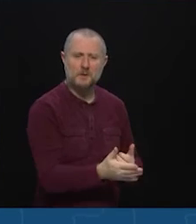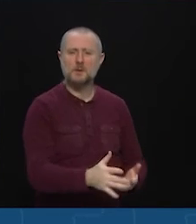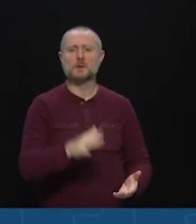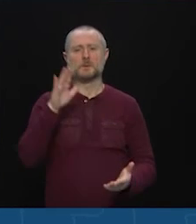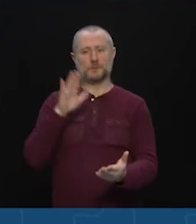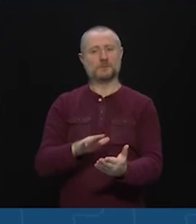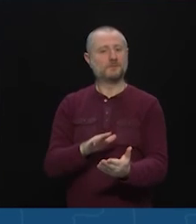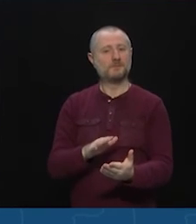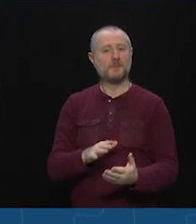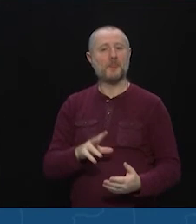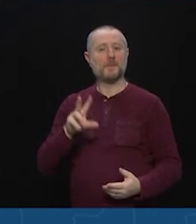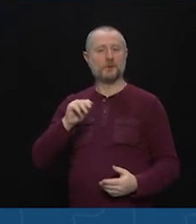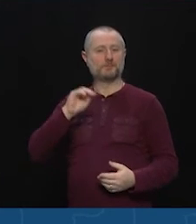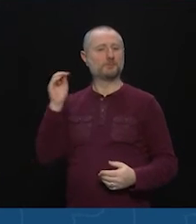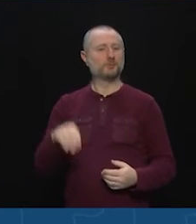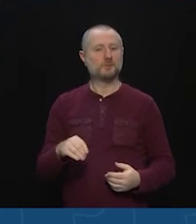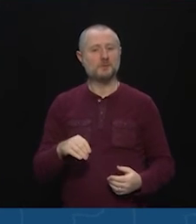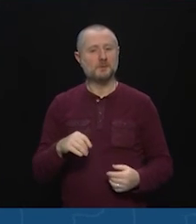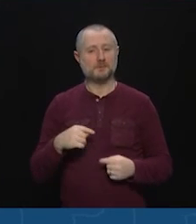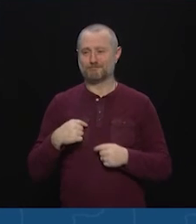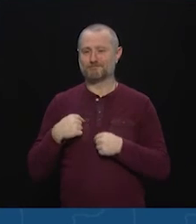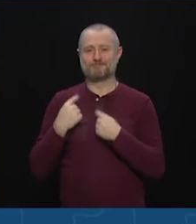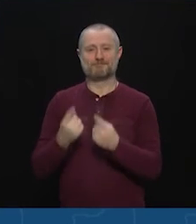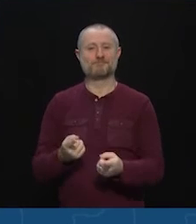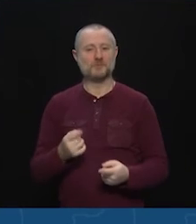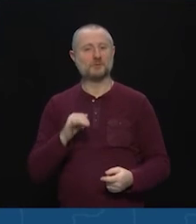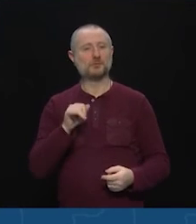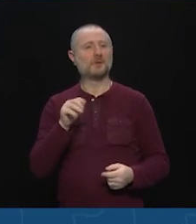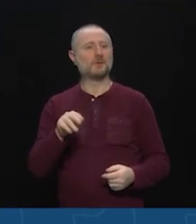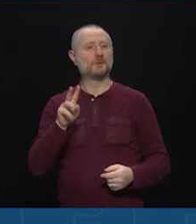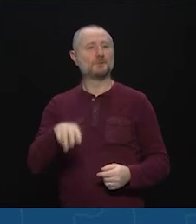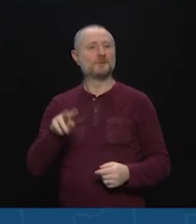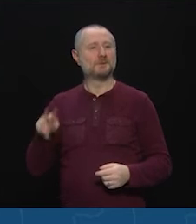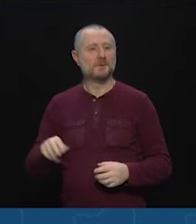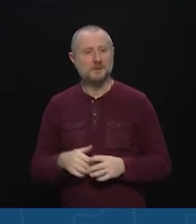higher just as of January 22nd. So